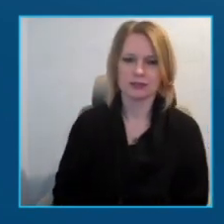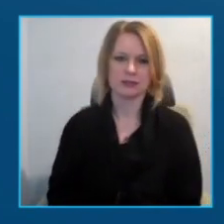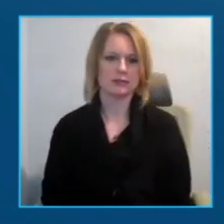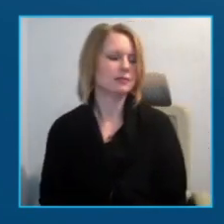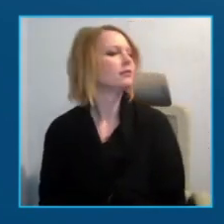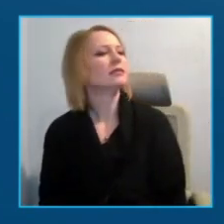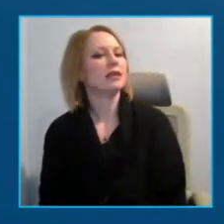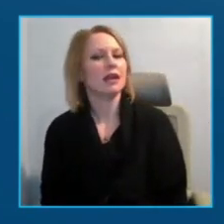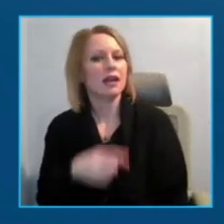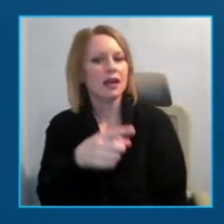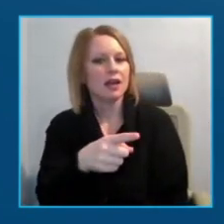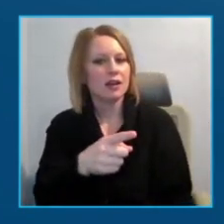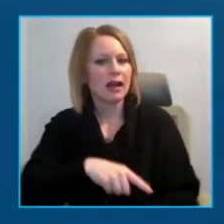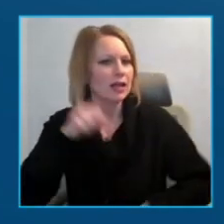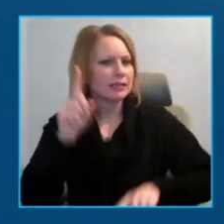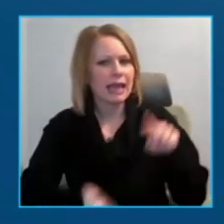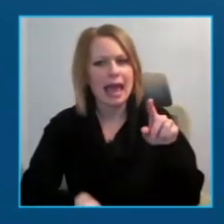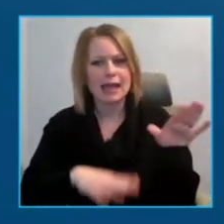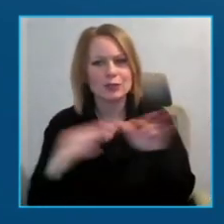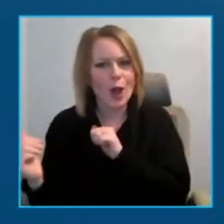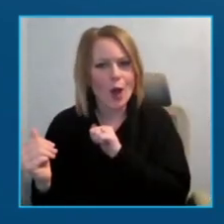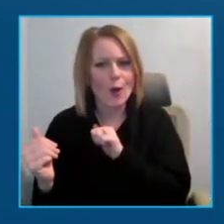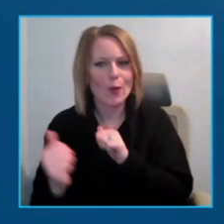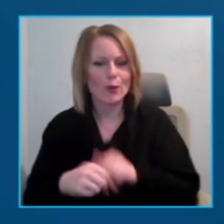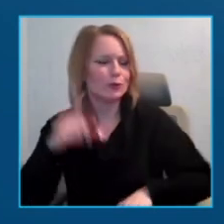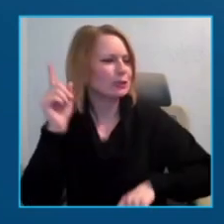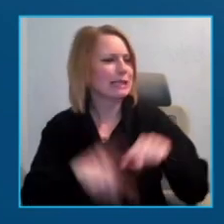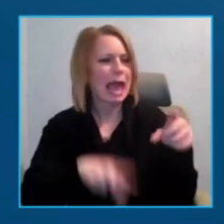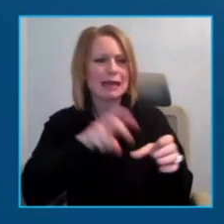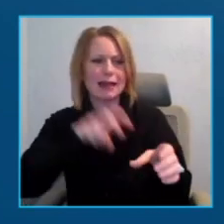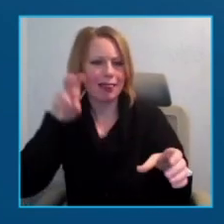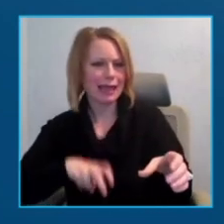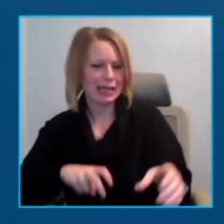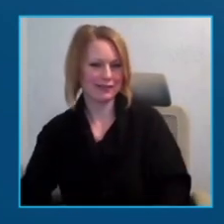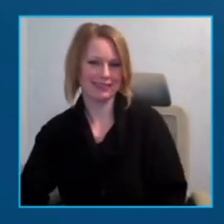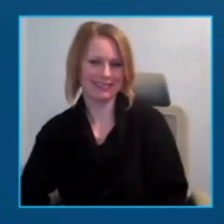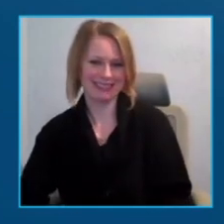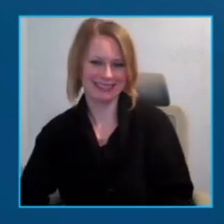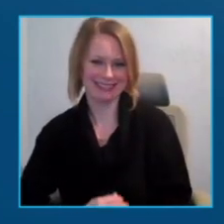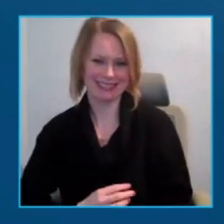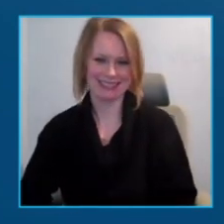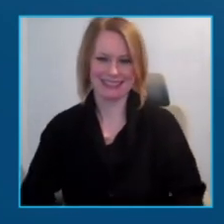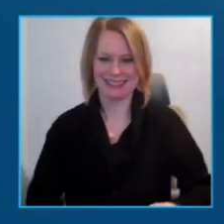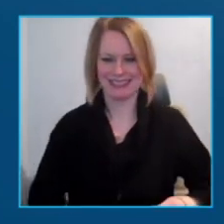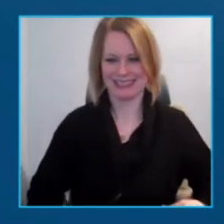You can't go. Well, yeah, I should ask our co-chair, Jim, if he was finished.